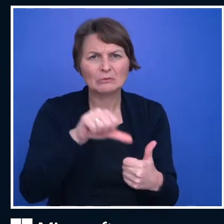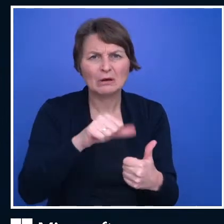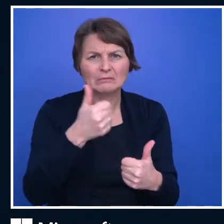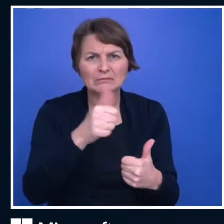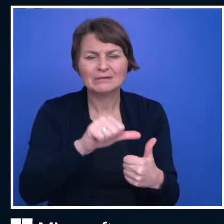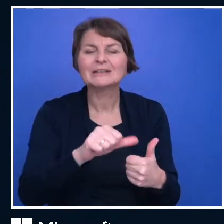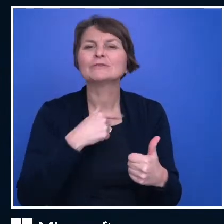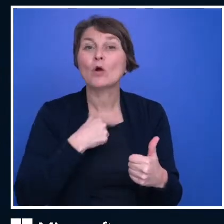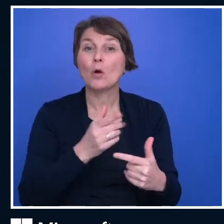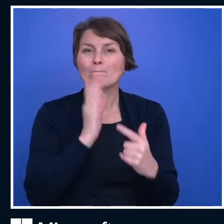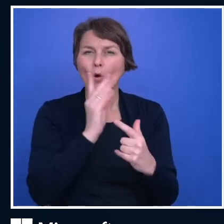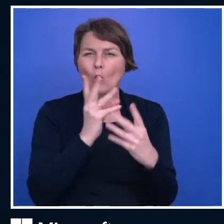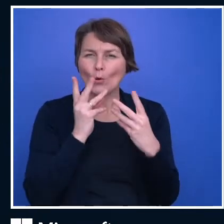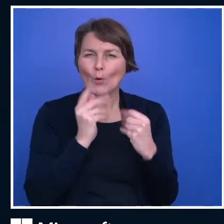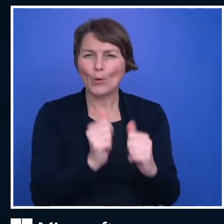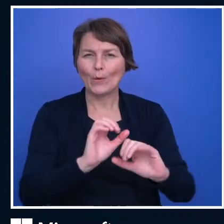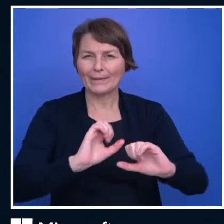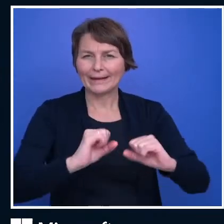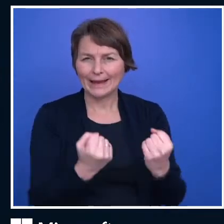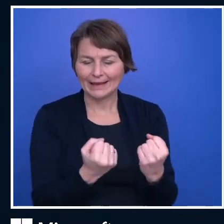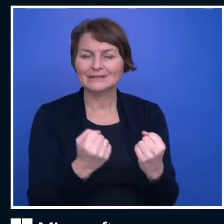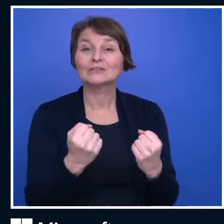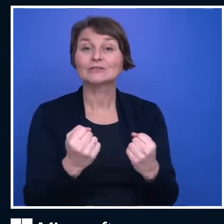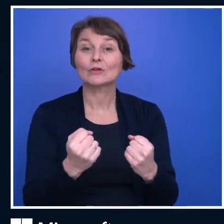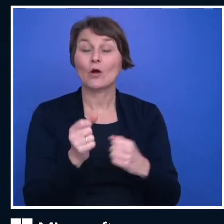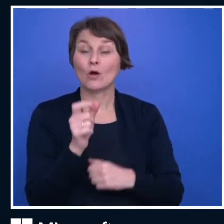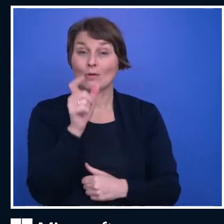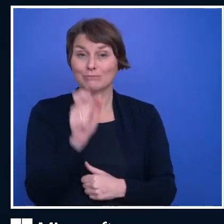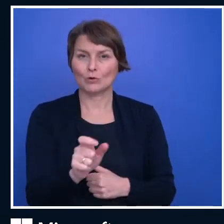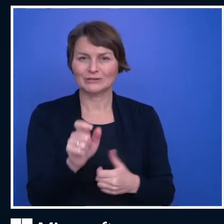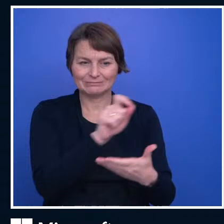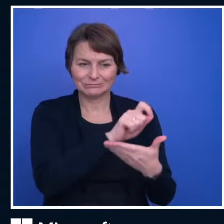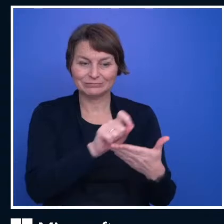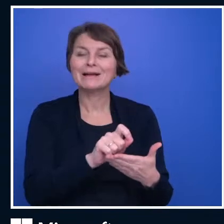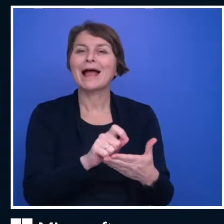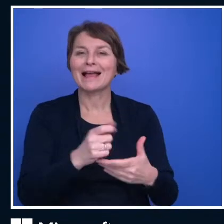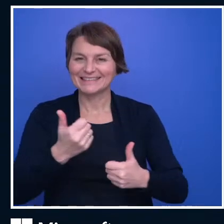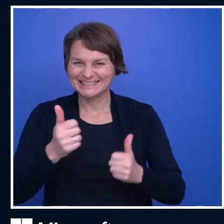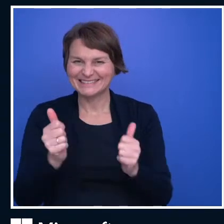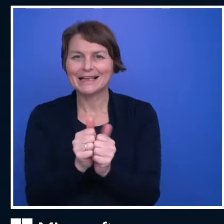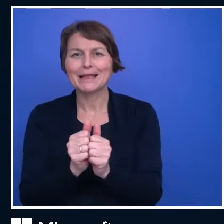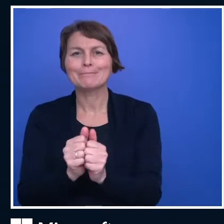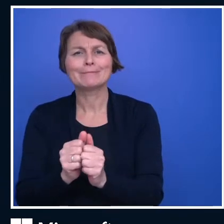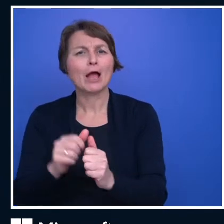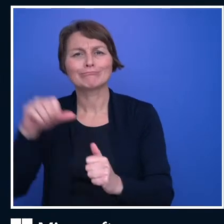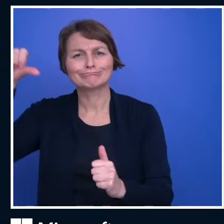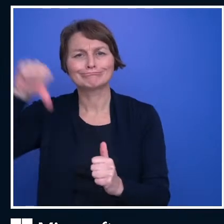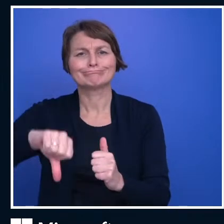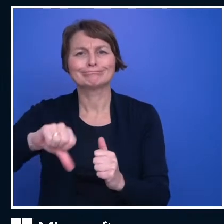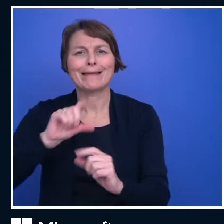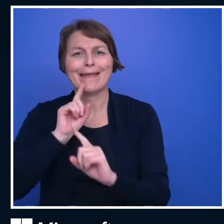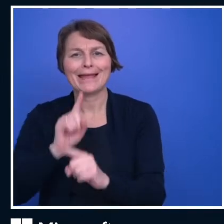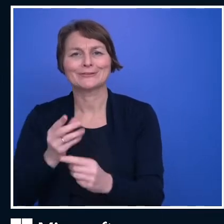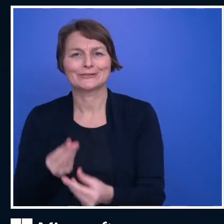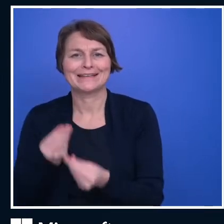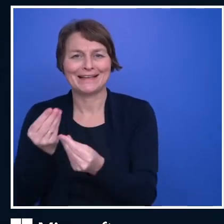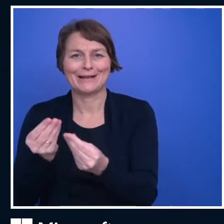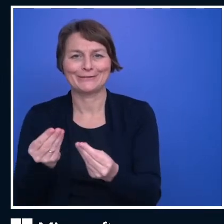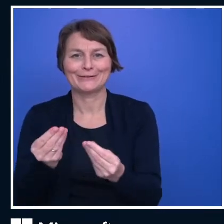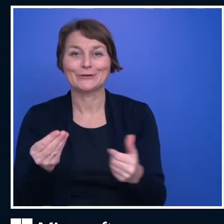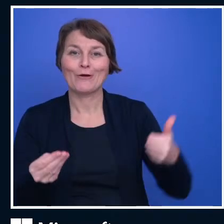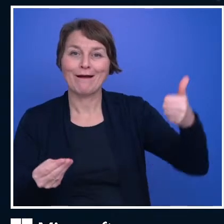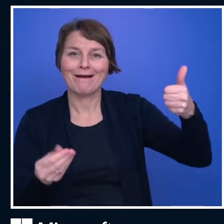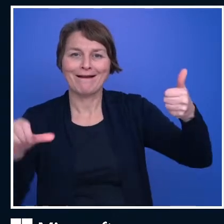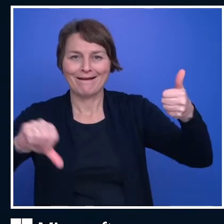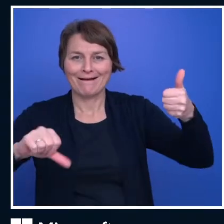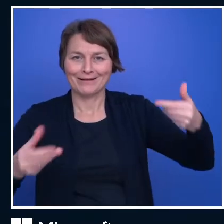for the quiz generator, I also produce the incorrect answers. So the Azure Cognitive Services,